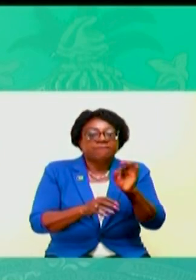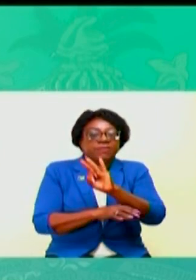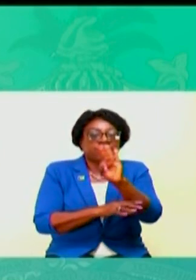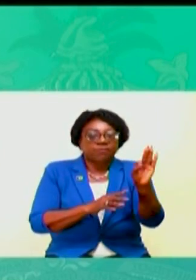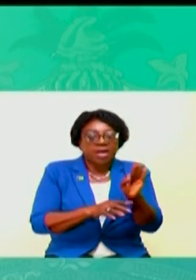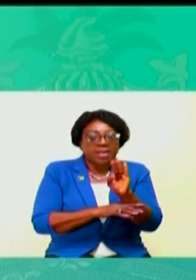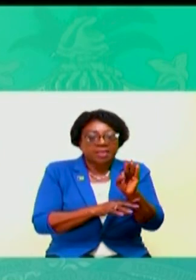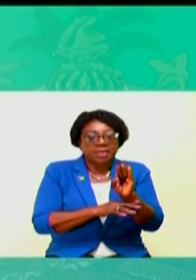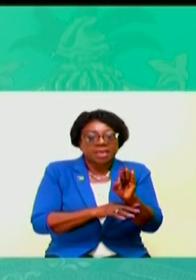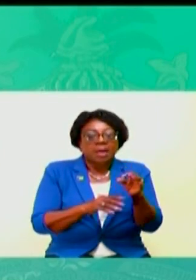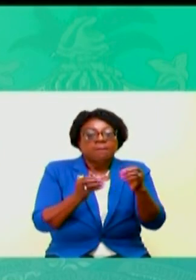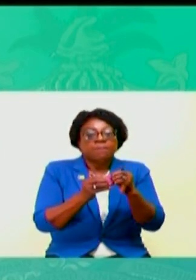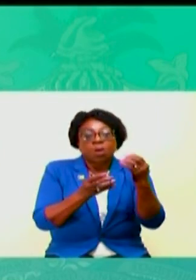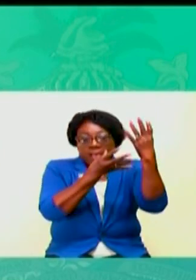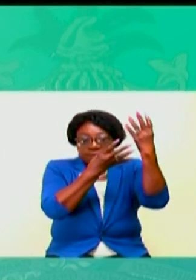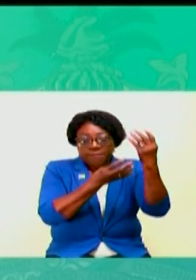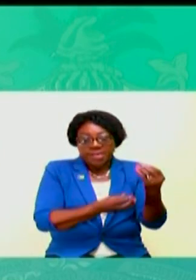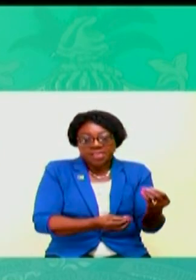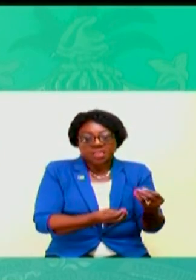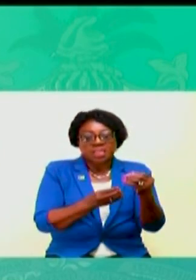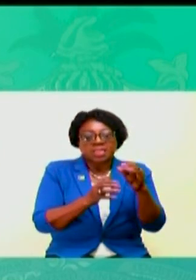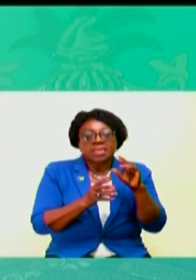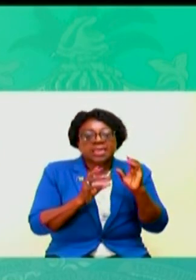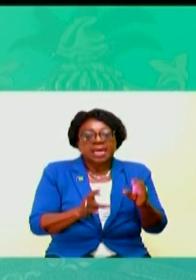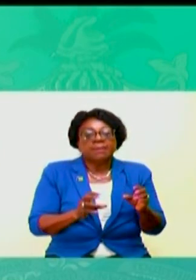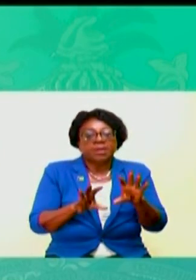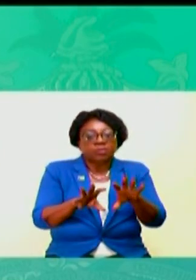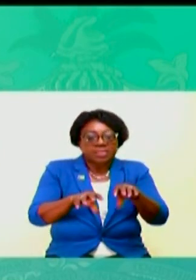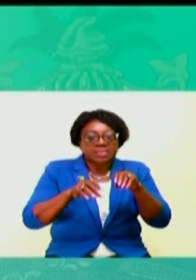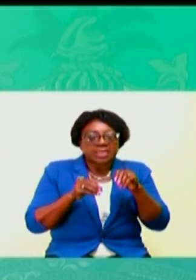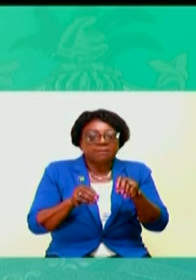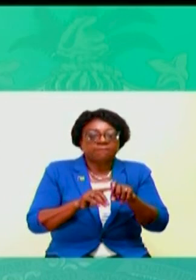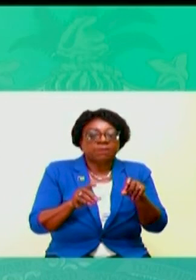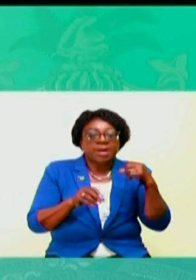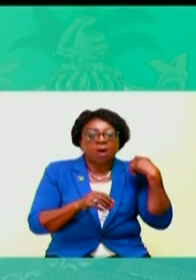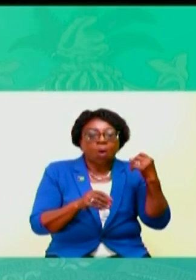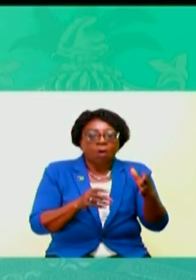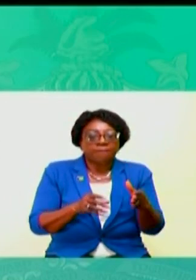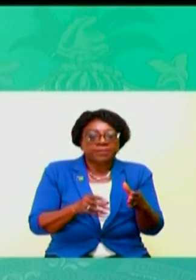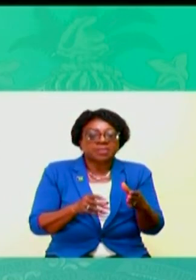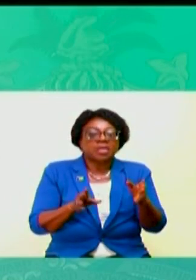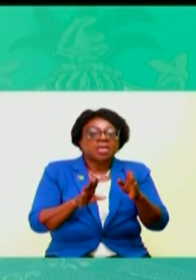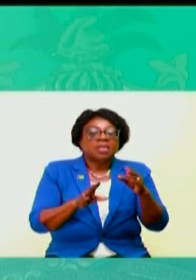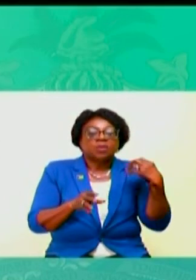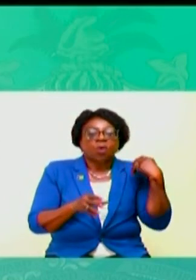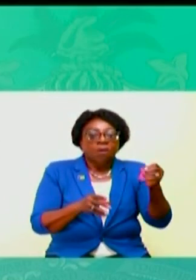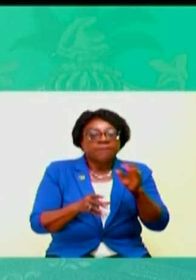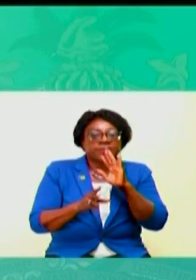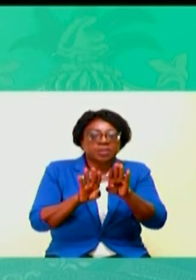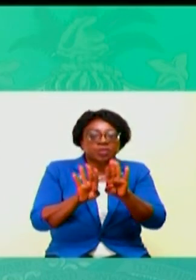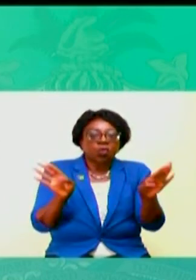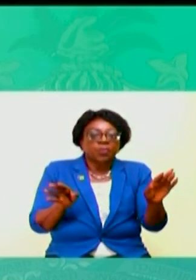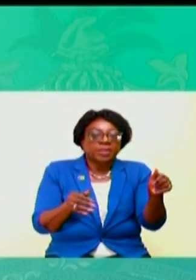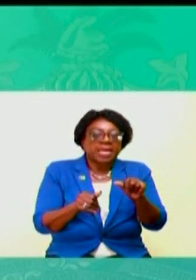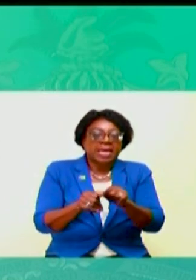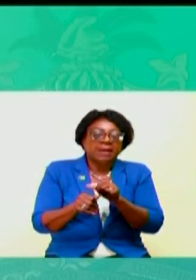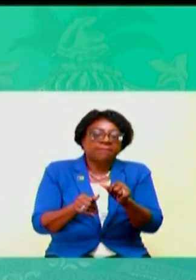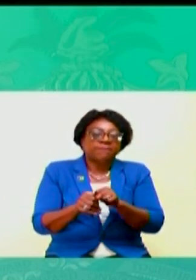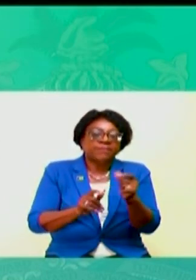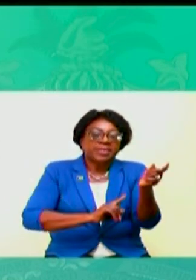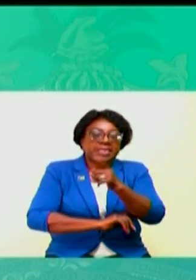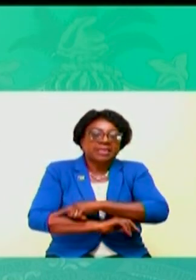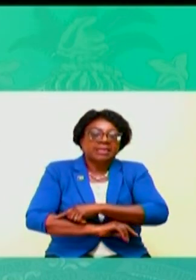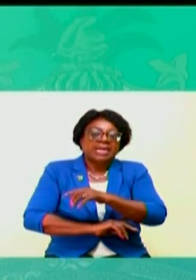be obtained, Mr. Deputy Speaker, from our office on Asheville Street, and the office is open every day, weekday,